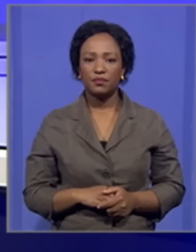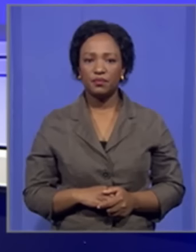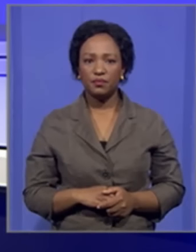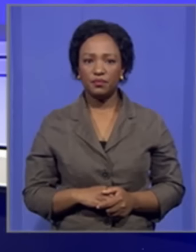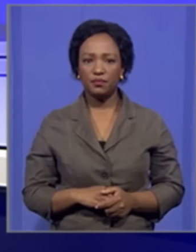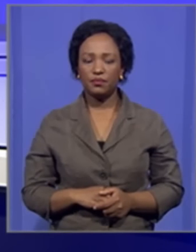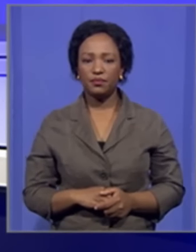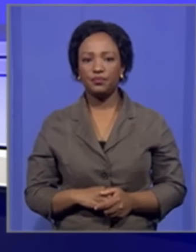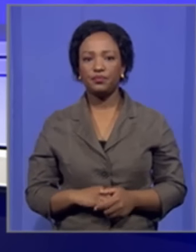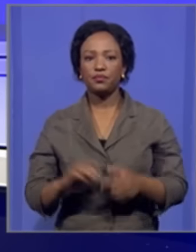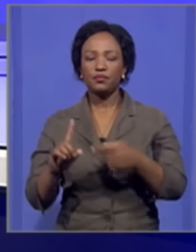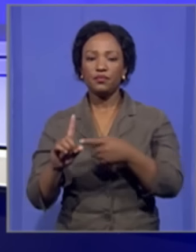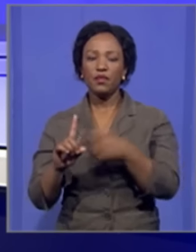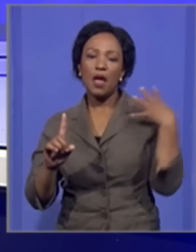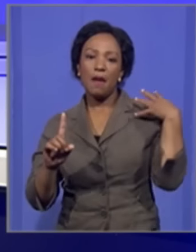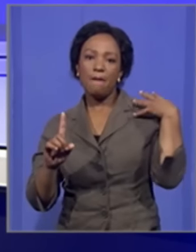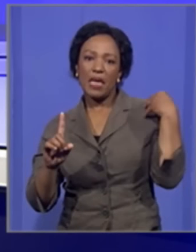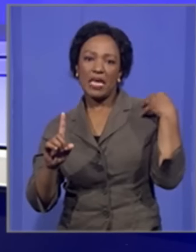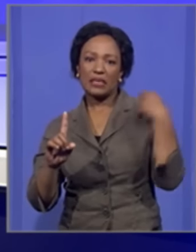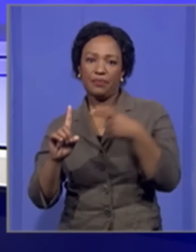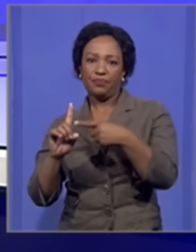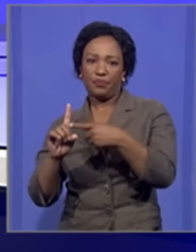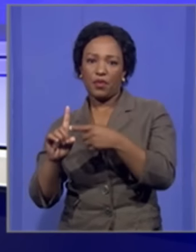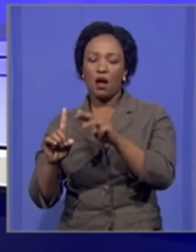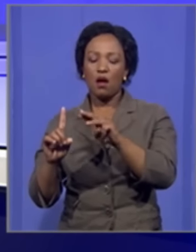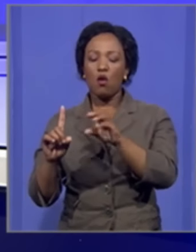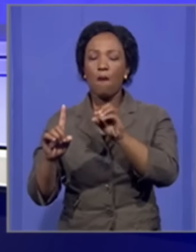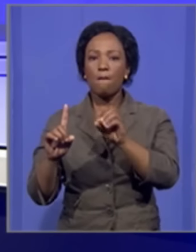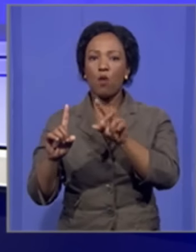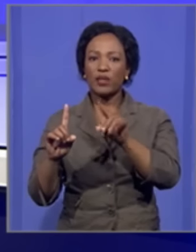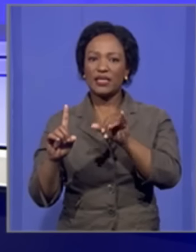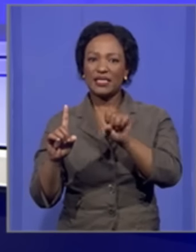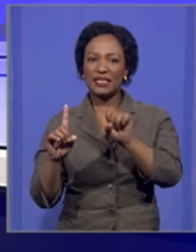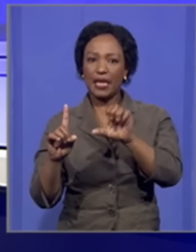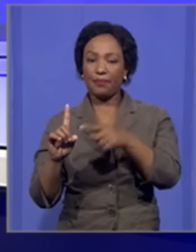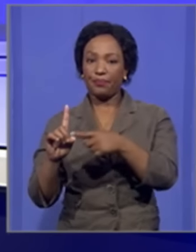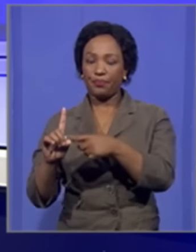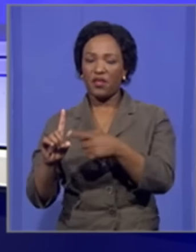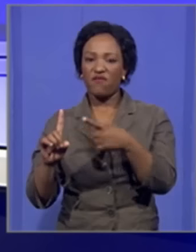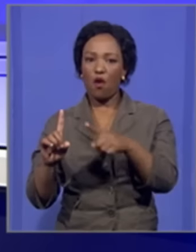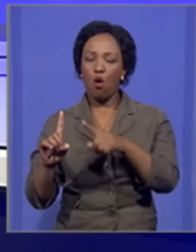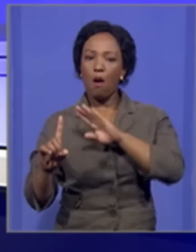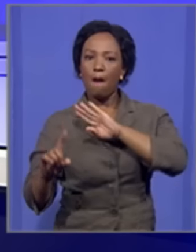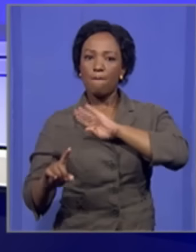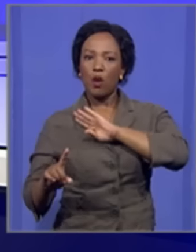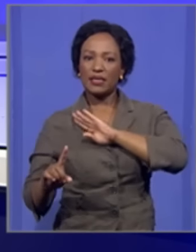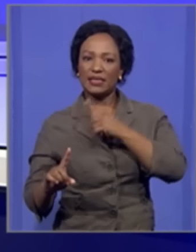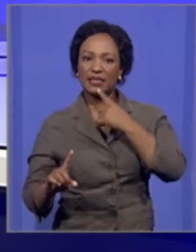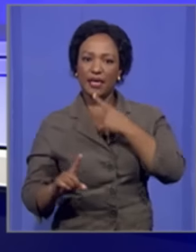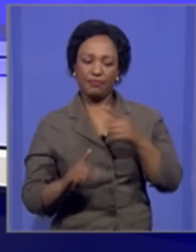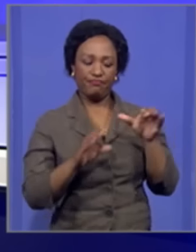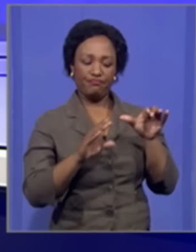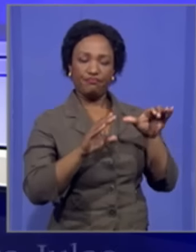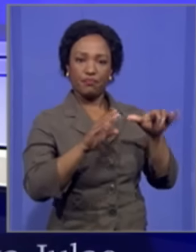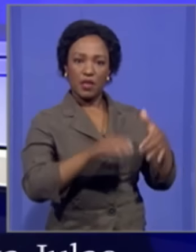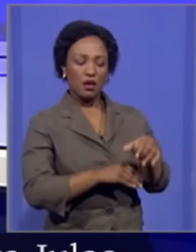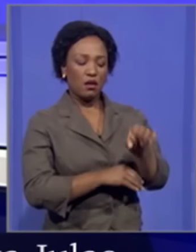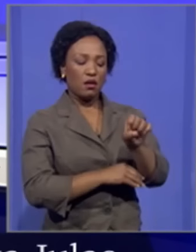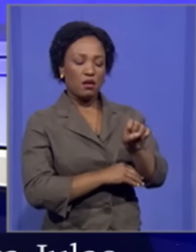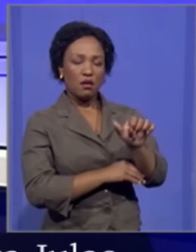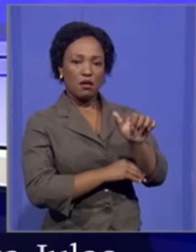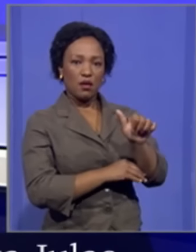Tone ya sešole le mahlo a dibona ba ntwa ya tikologo Thandi Modise o re mošomo wa lebotho la sešole sa SADC seo se rometšego ka Mozambique